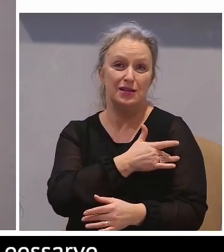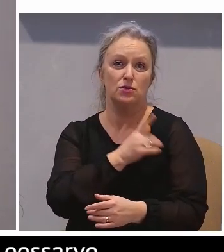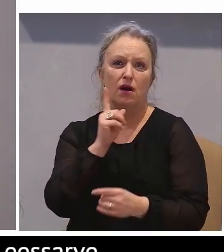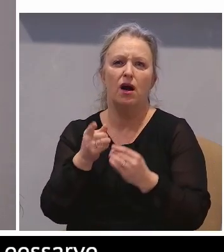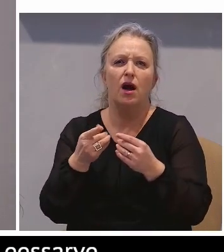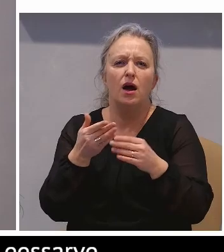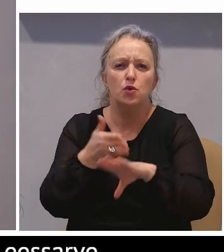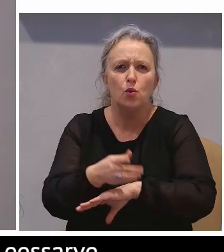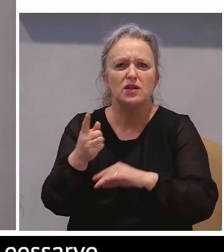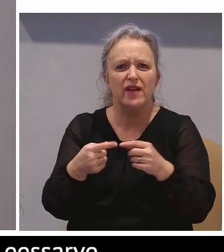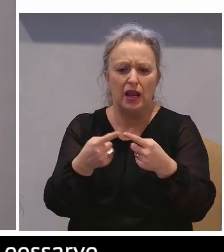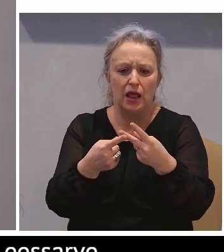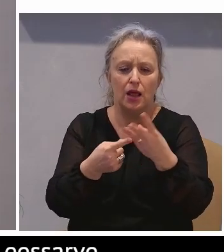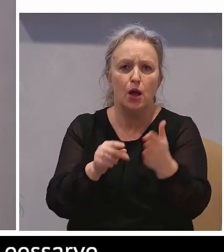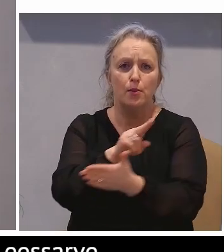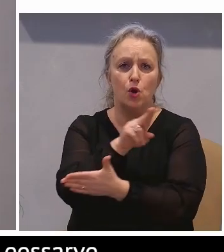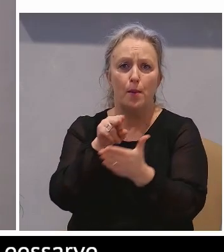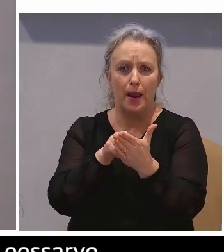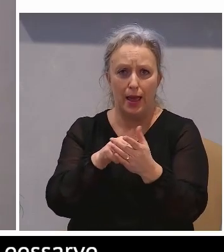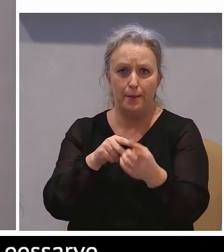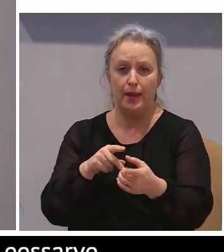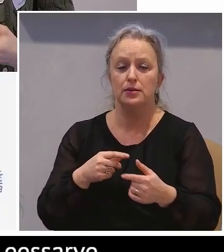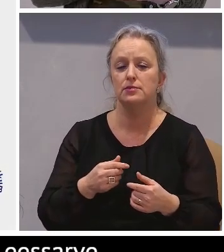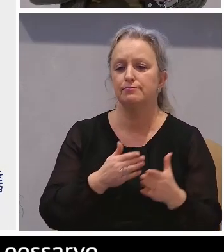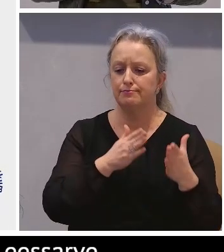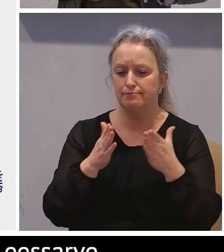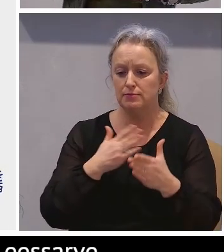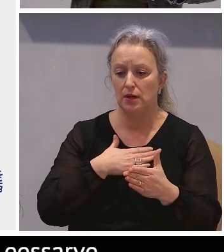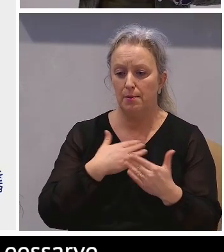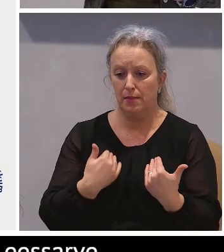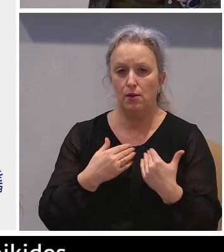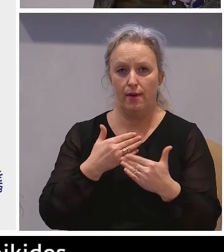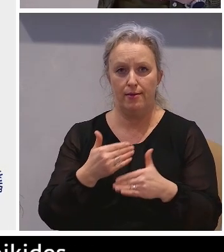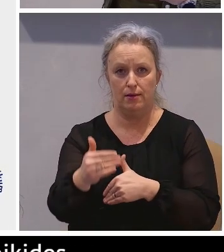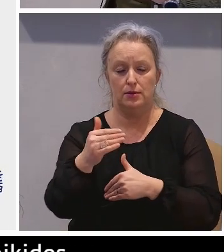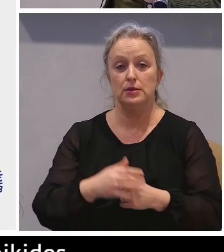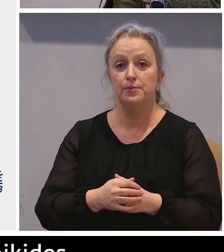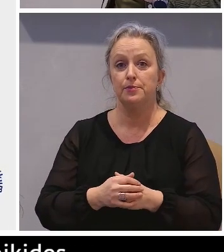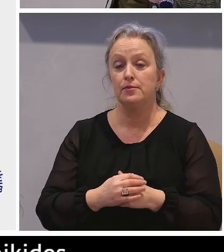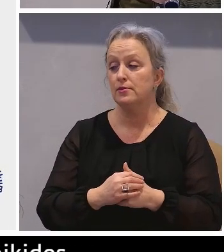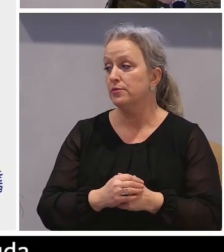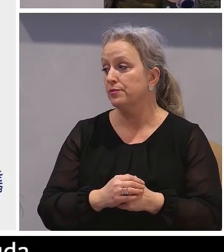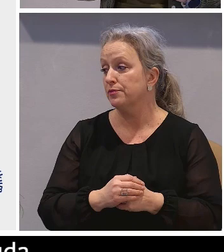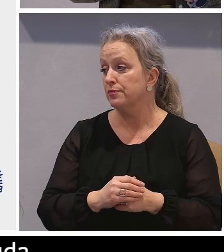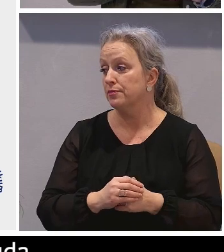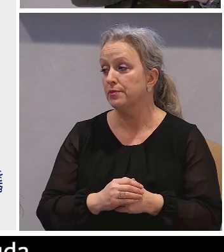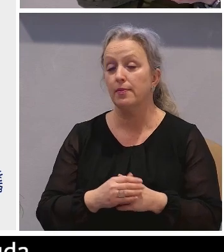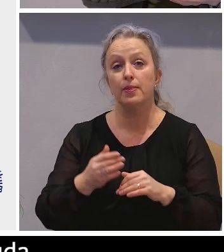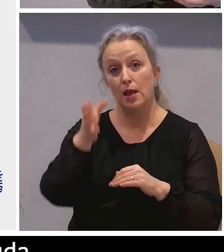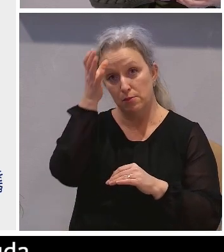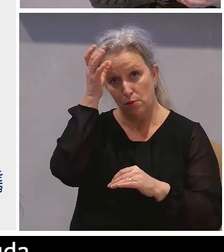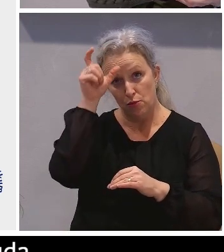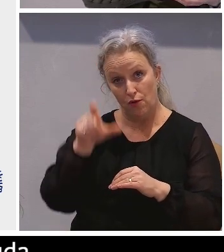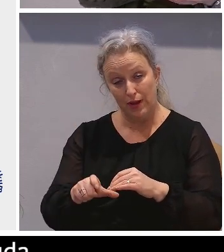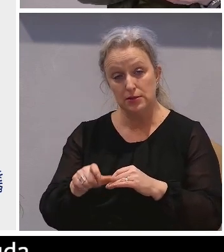while the primary symptom is muscle weakness, there are many other problems I would like to focus more on.